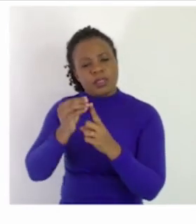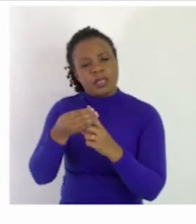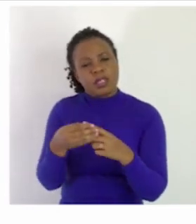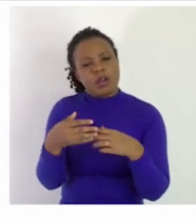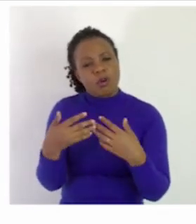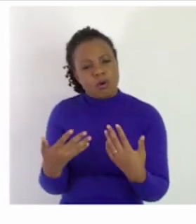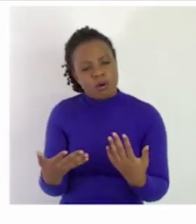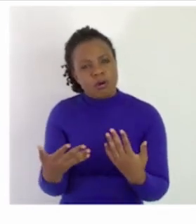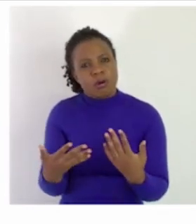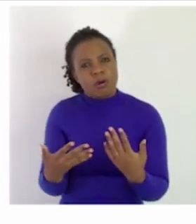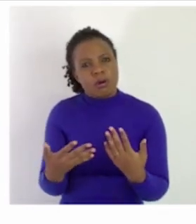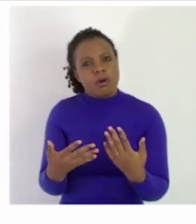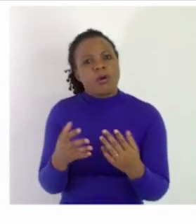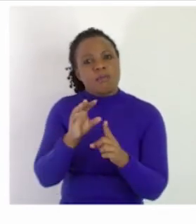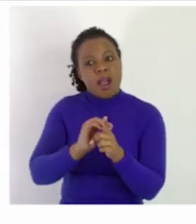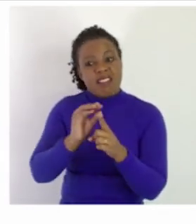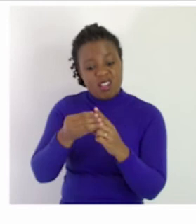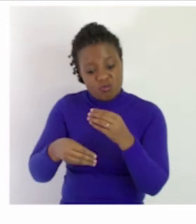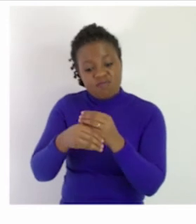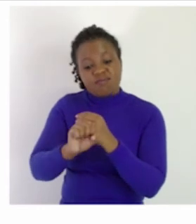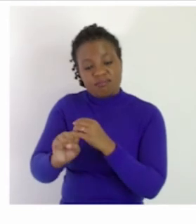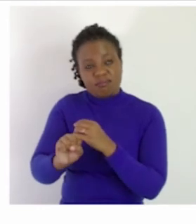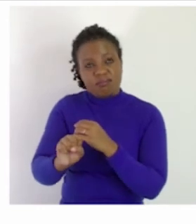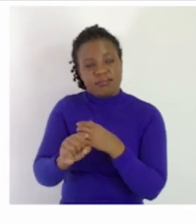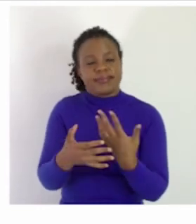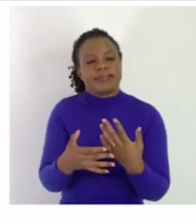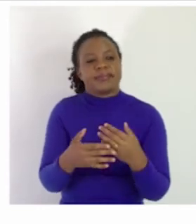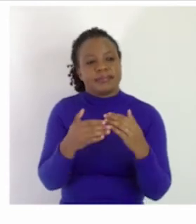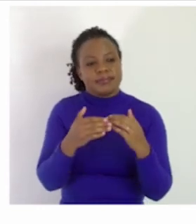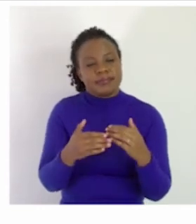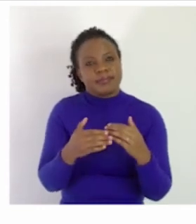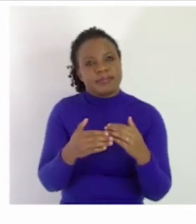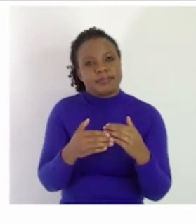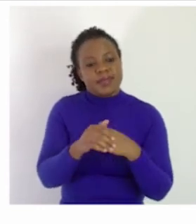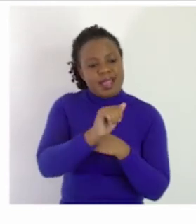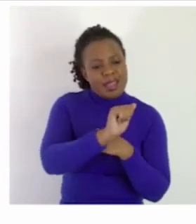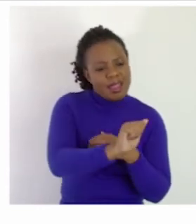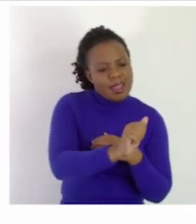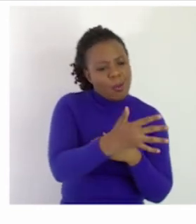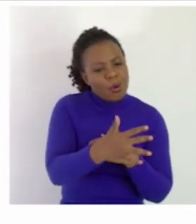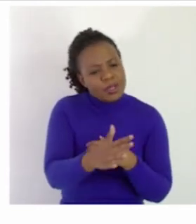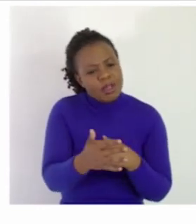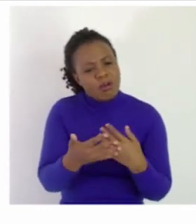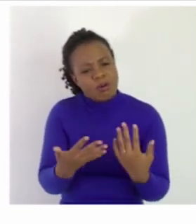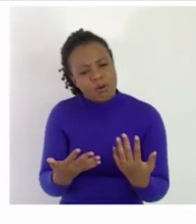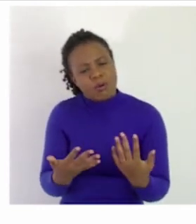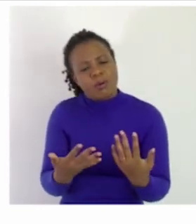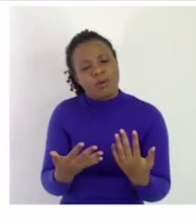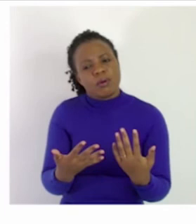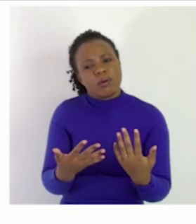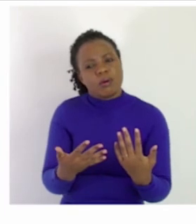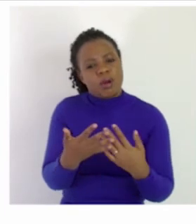or we just say bananas? Do we say a water, or we just